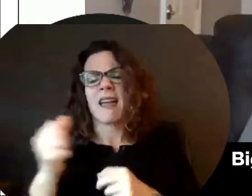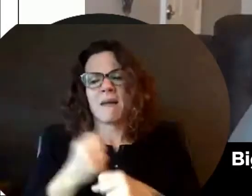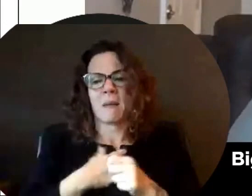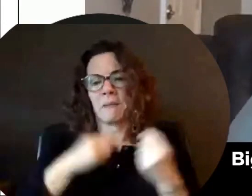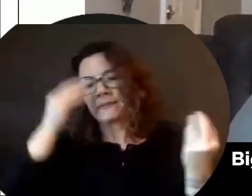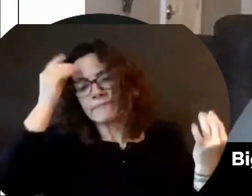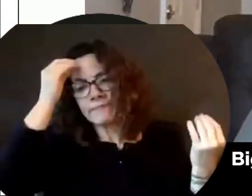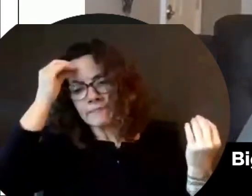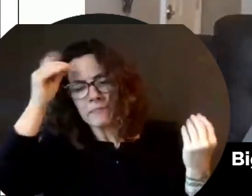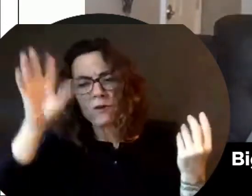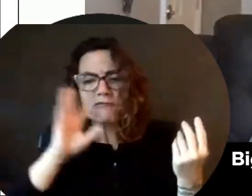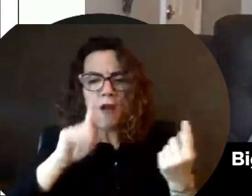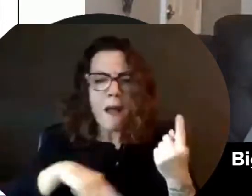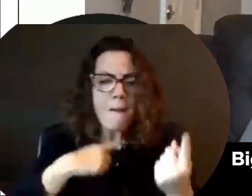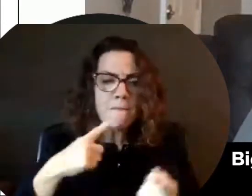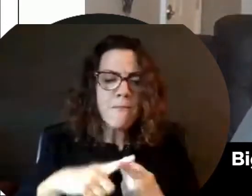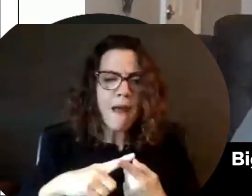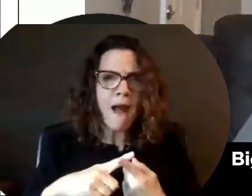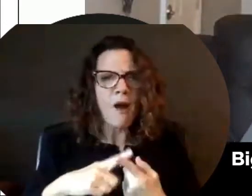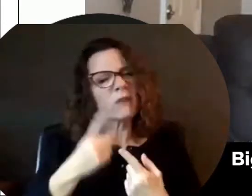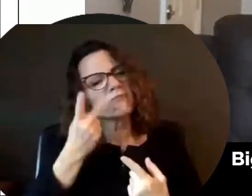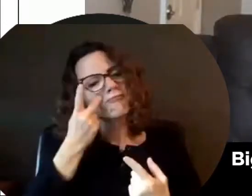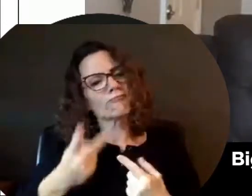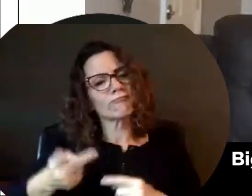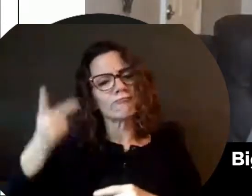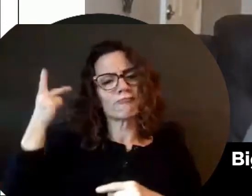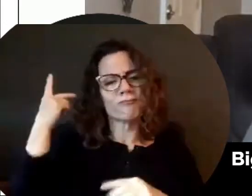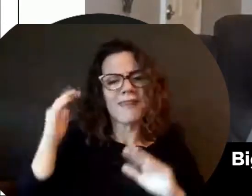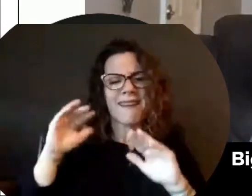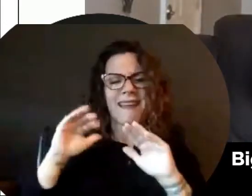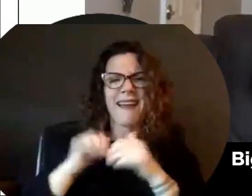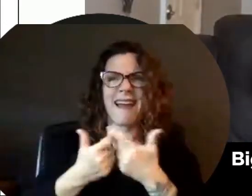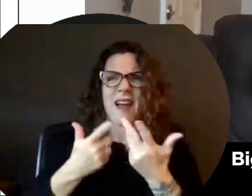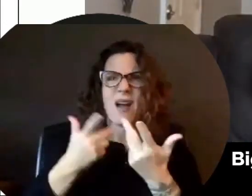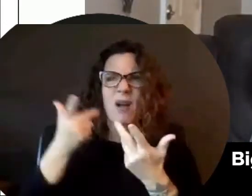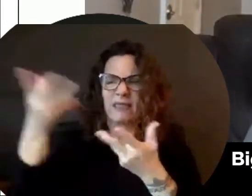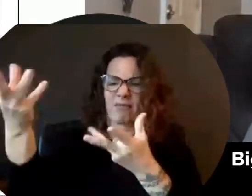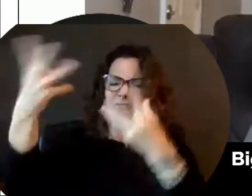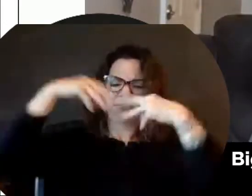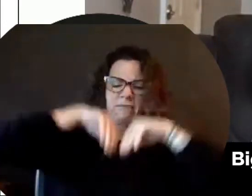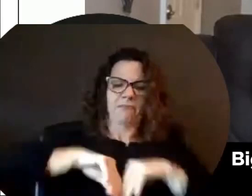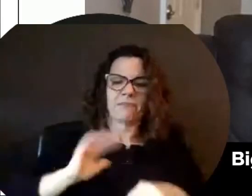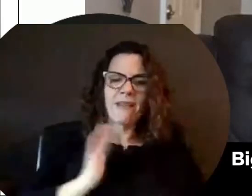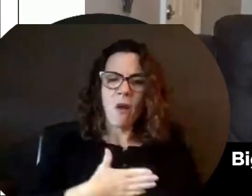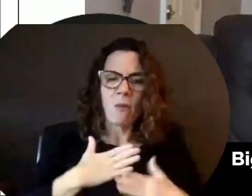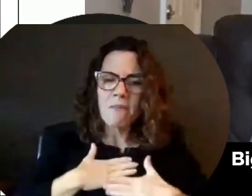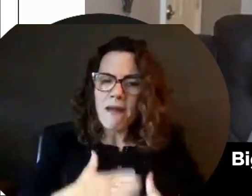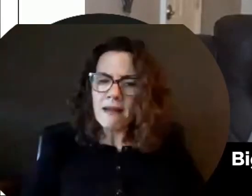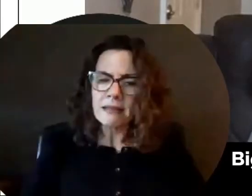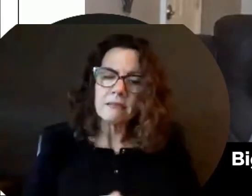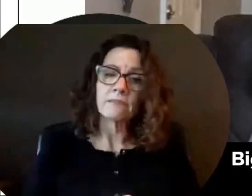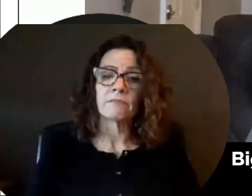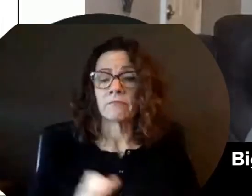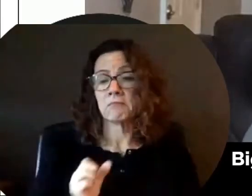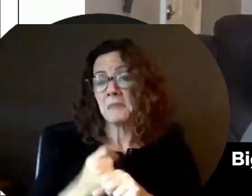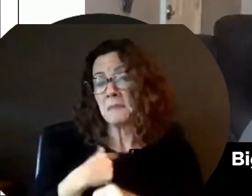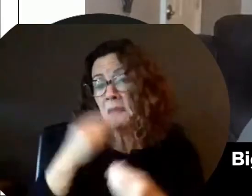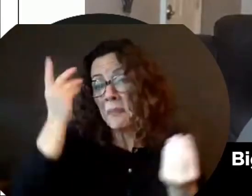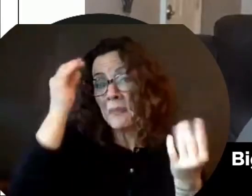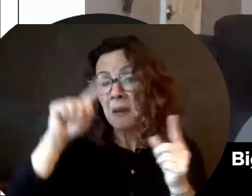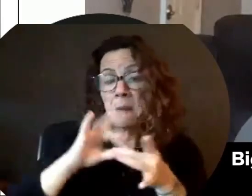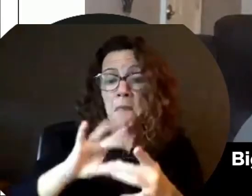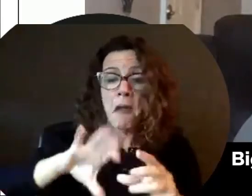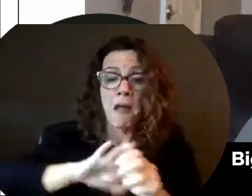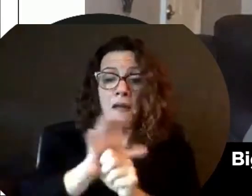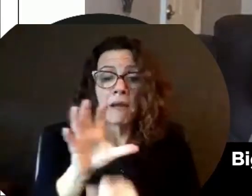bodies, right? But it made me think about COVID, right? Because I know people realize, but COVID testing was one of the first